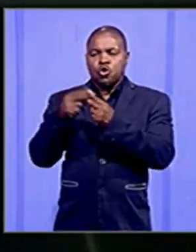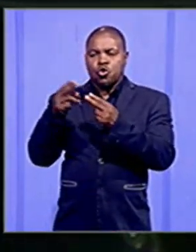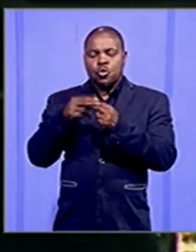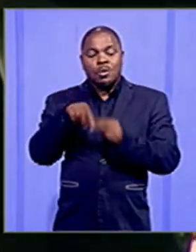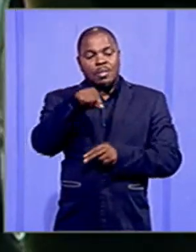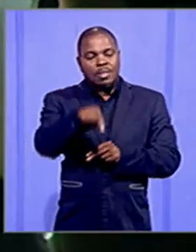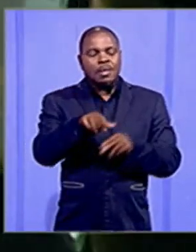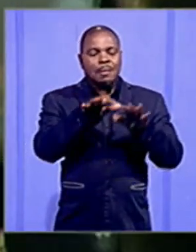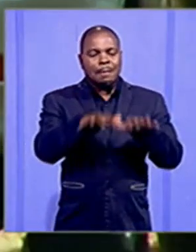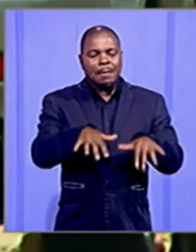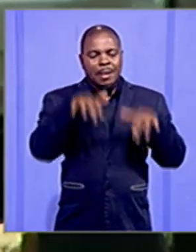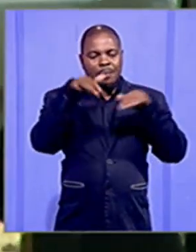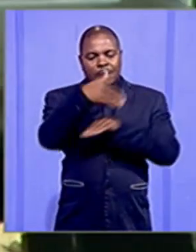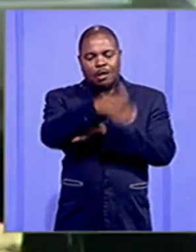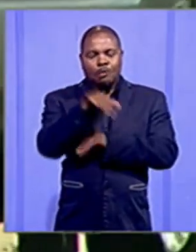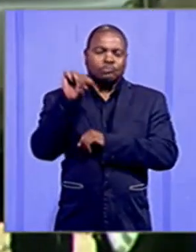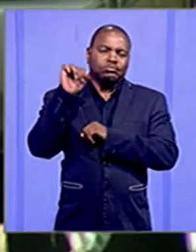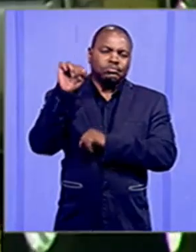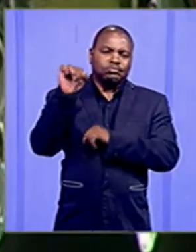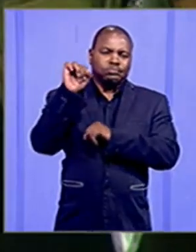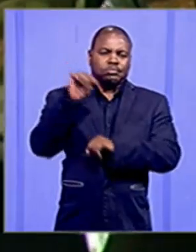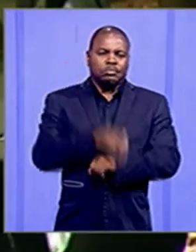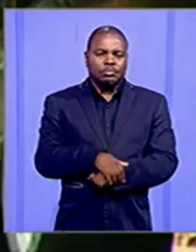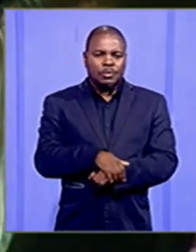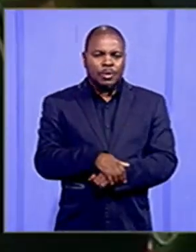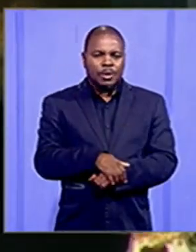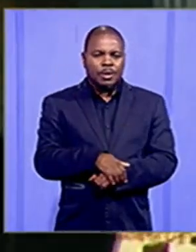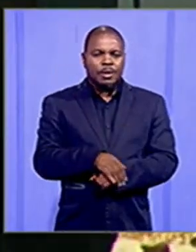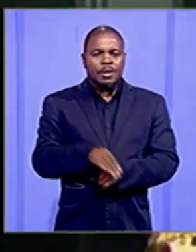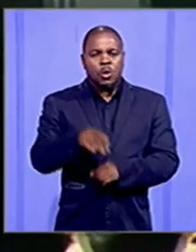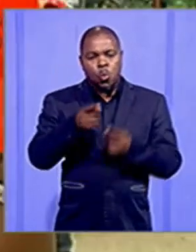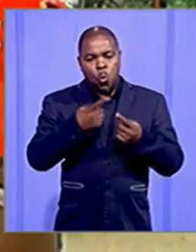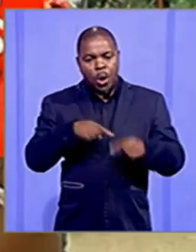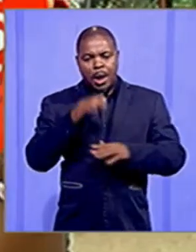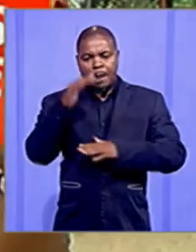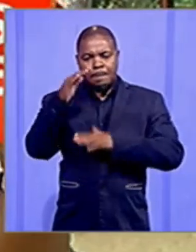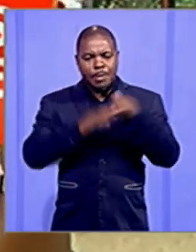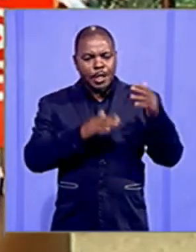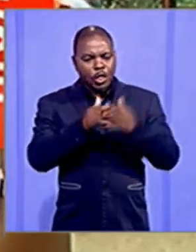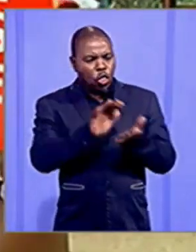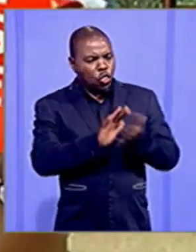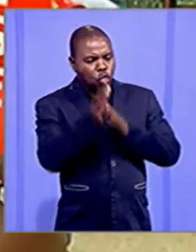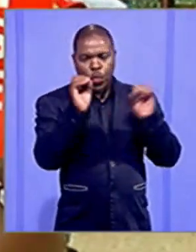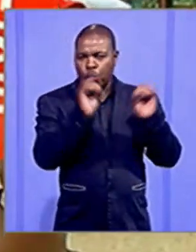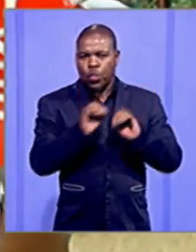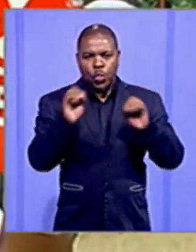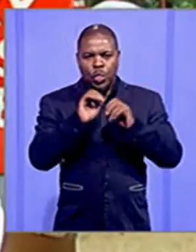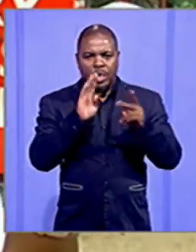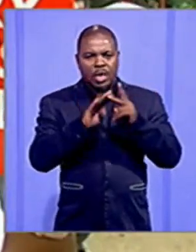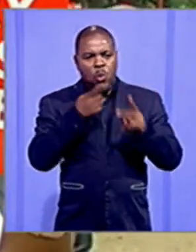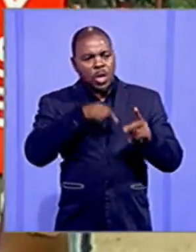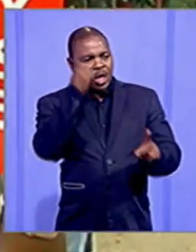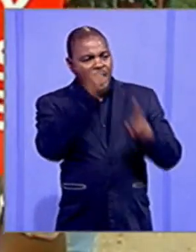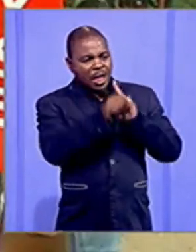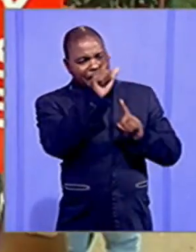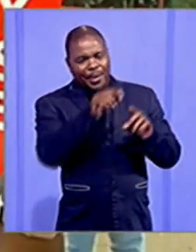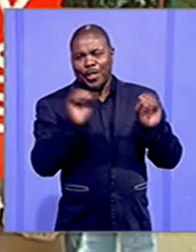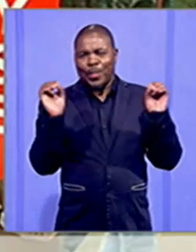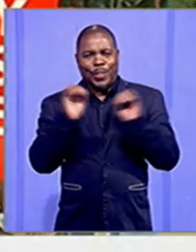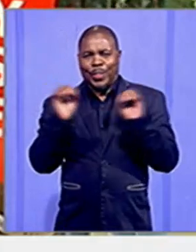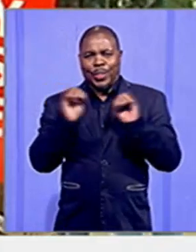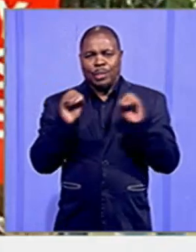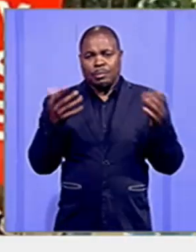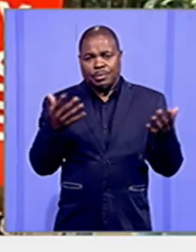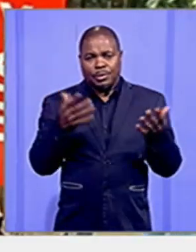wa kokoanotheomolao. It's not like we have broken any building. It's not like we have killed anyone. I mean, a stone